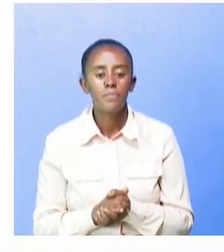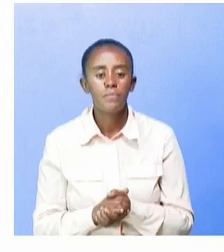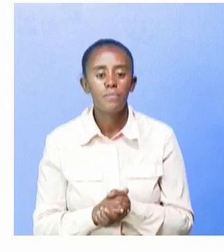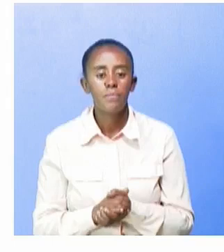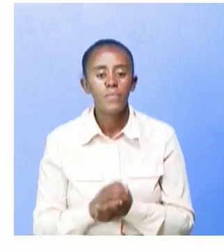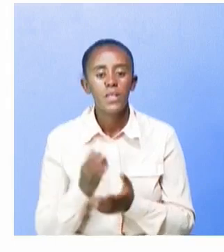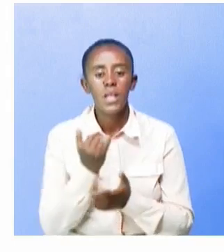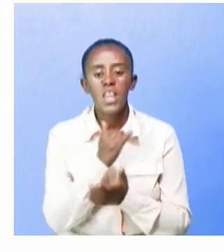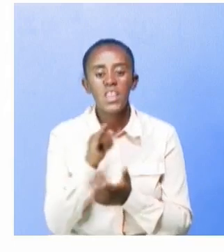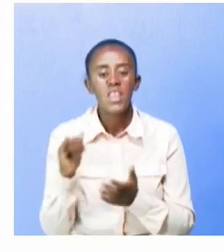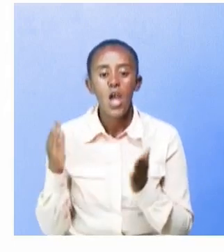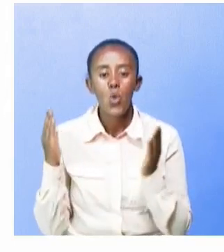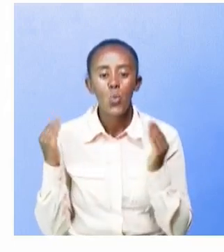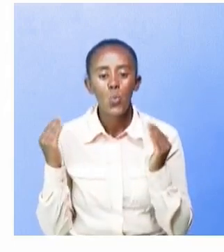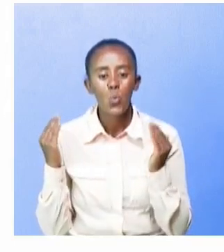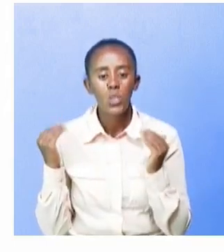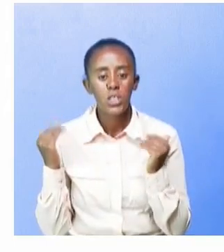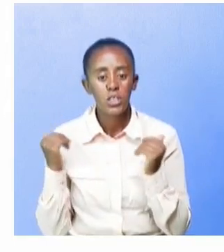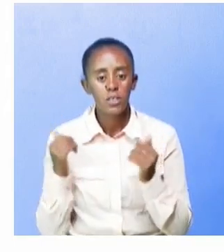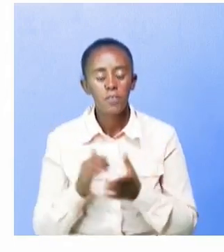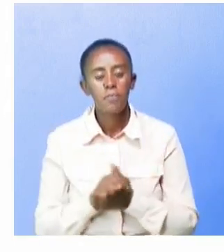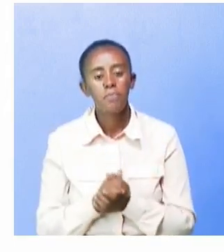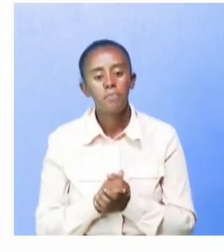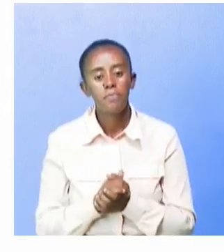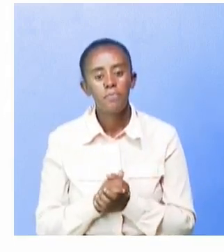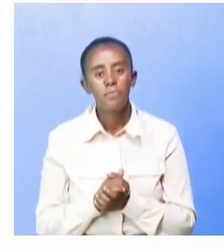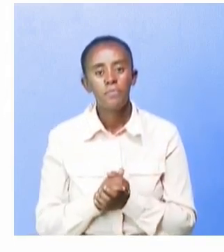They wished